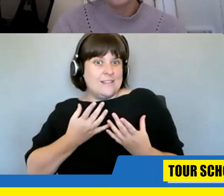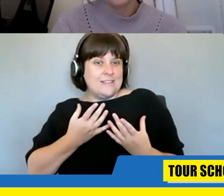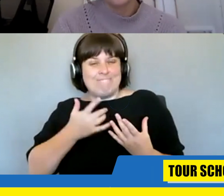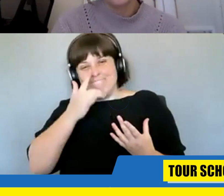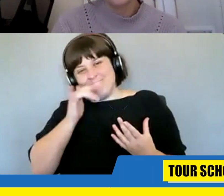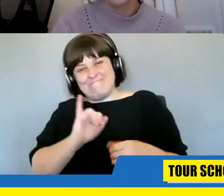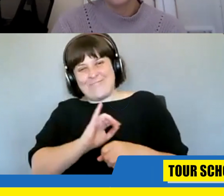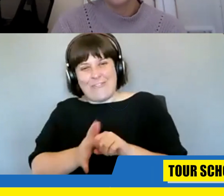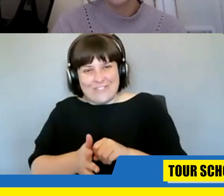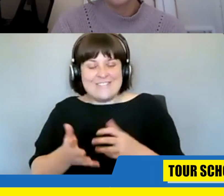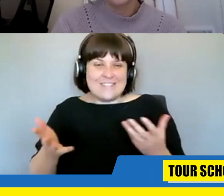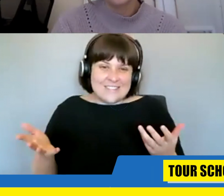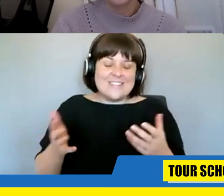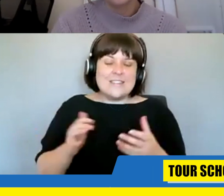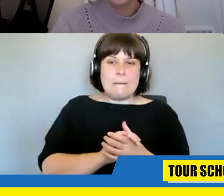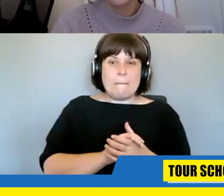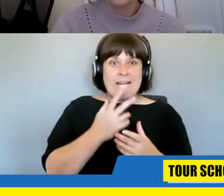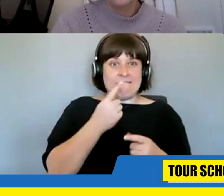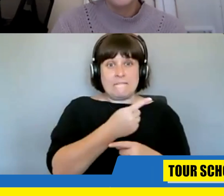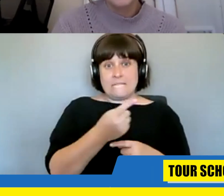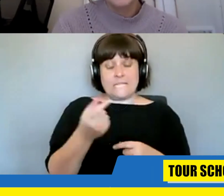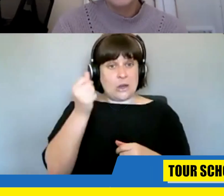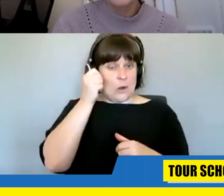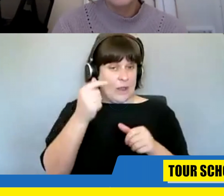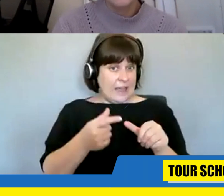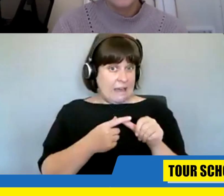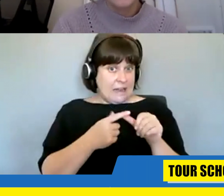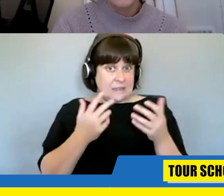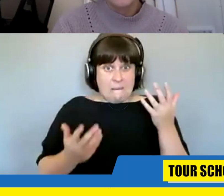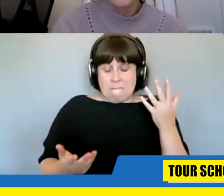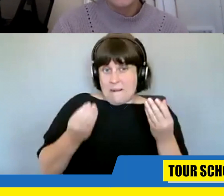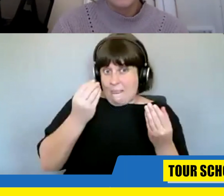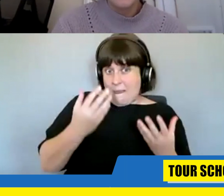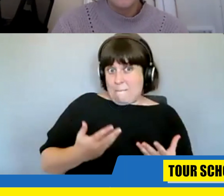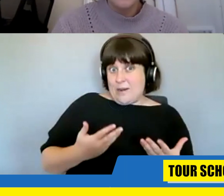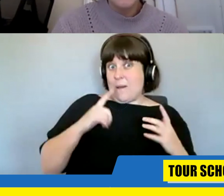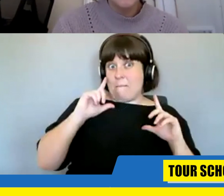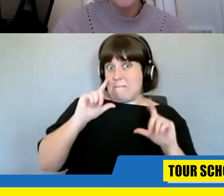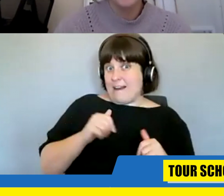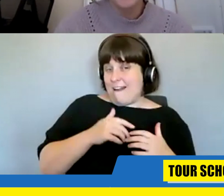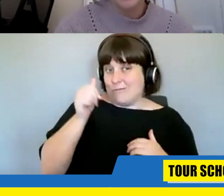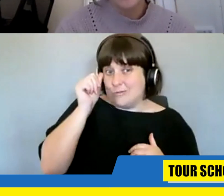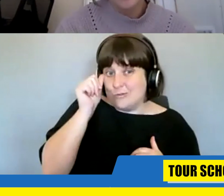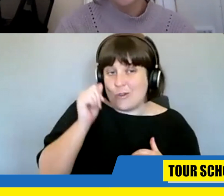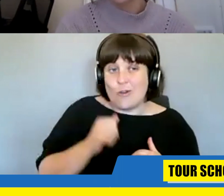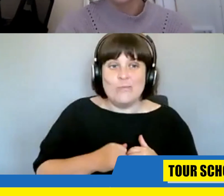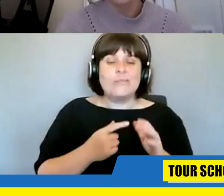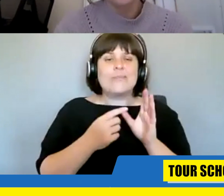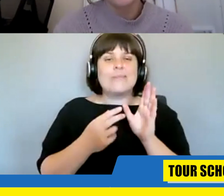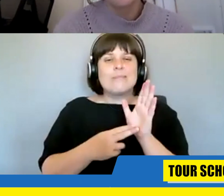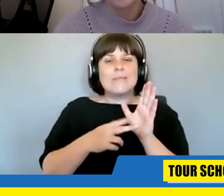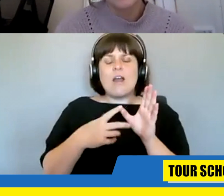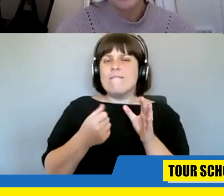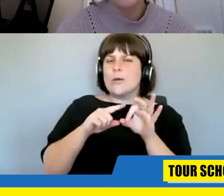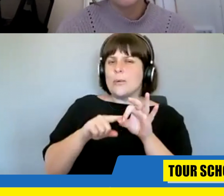but yeah. If anybody else knows the answer to that question, I'd love to know it. Yeah, I guess I have a question just for Merryn about